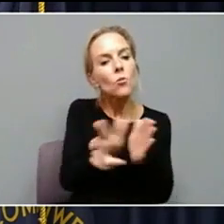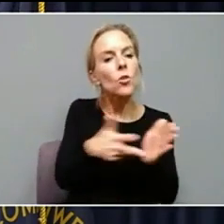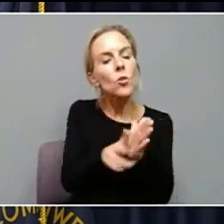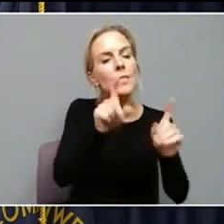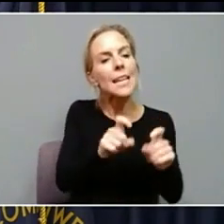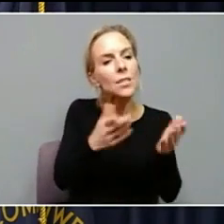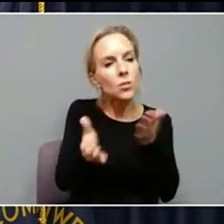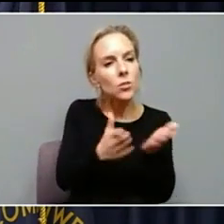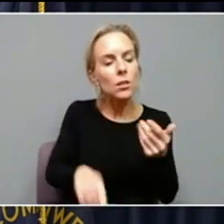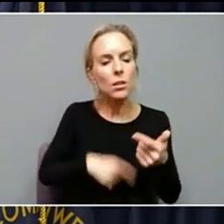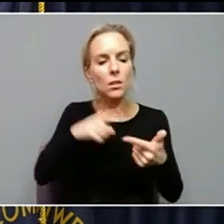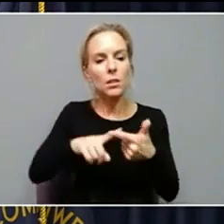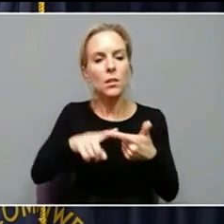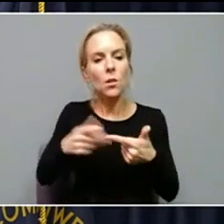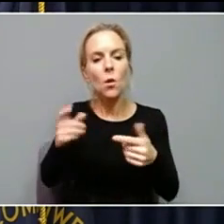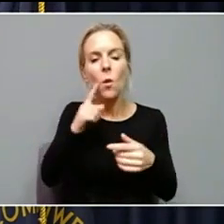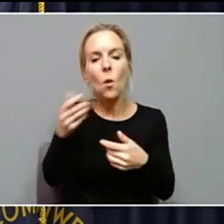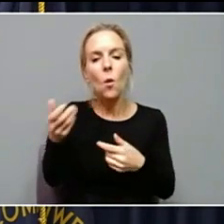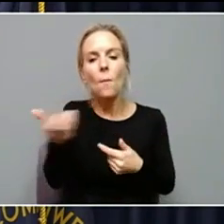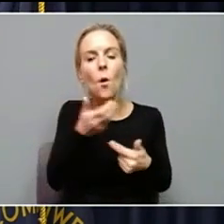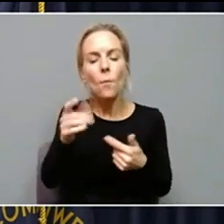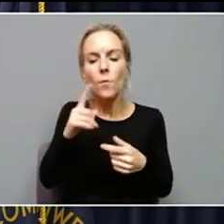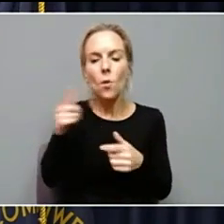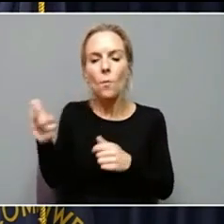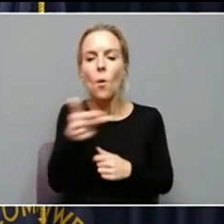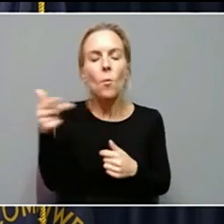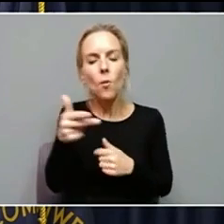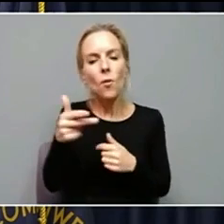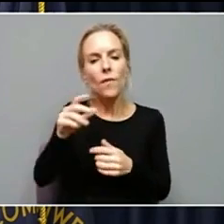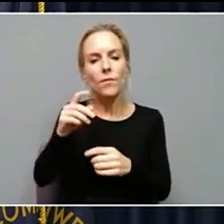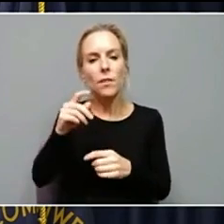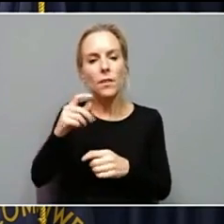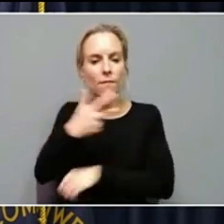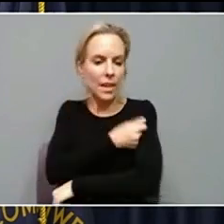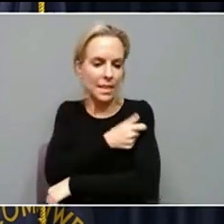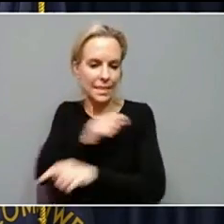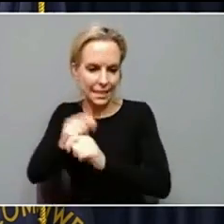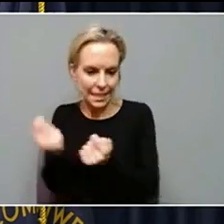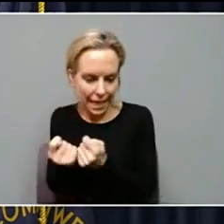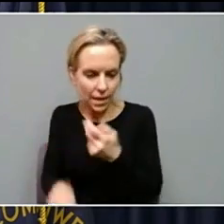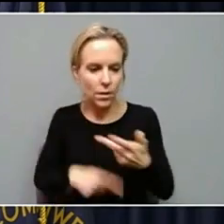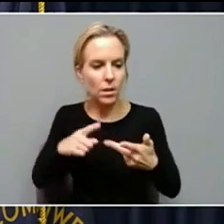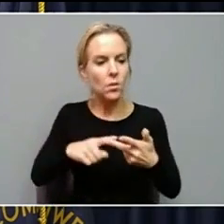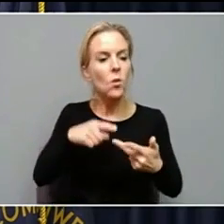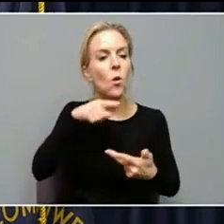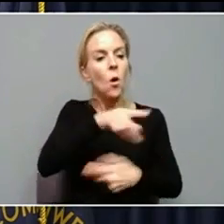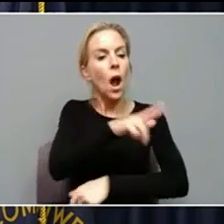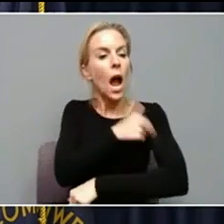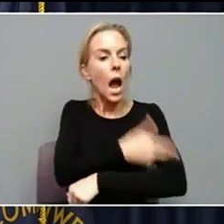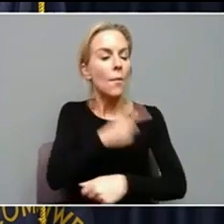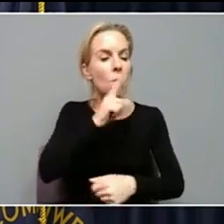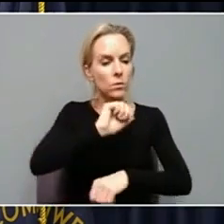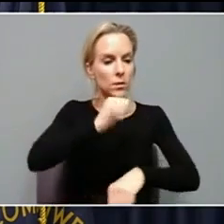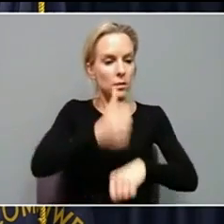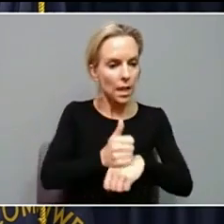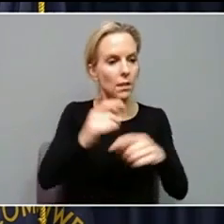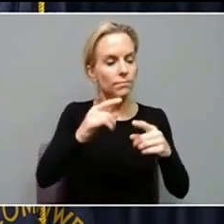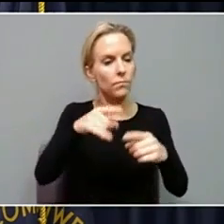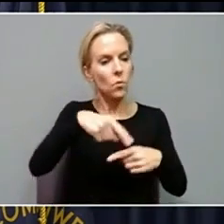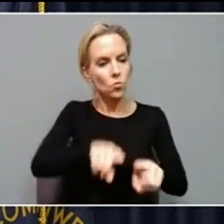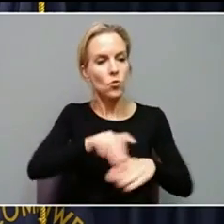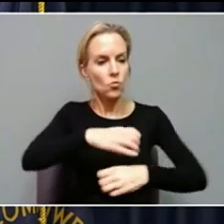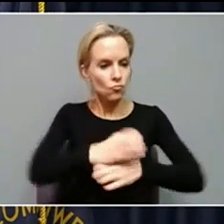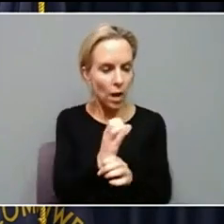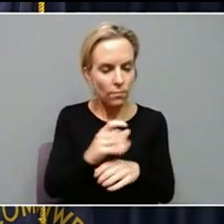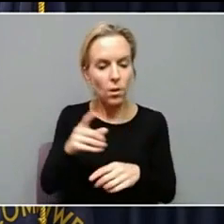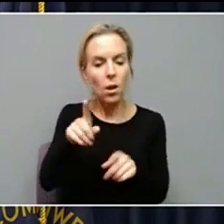mobile vaccination teams, providing support to long-term health facilities when they're in crisis, and local health departments, as well as setting up